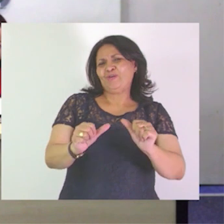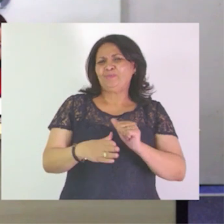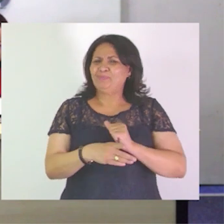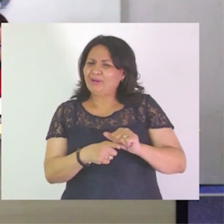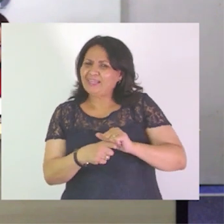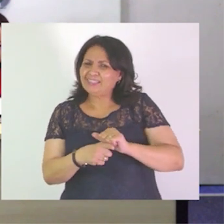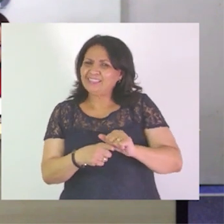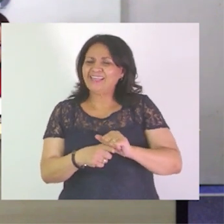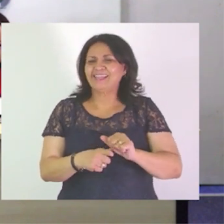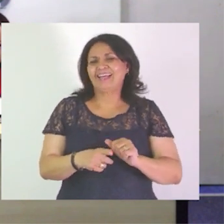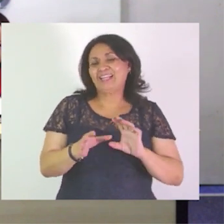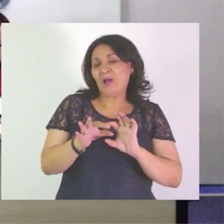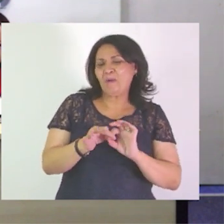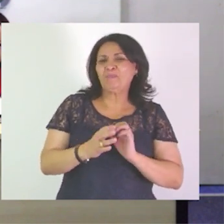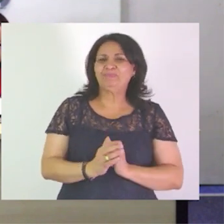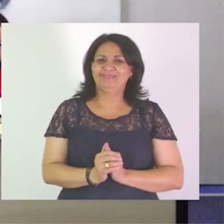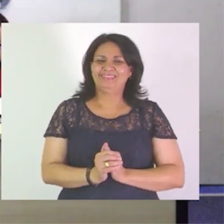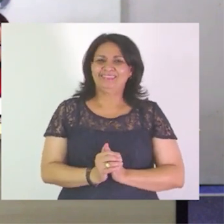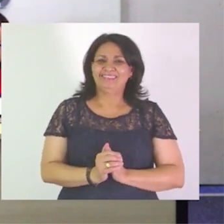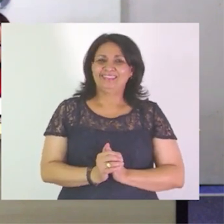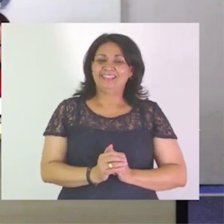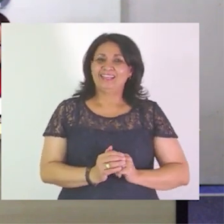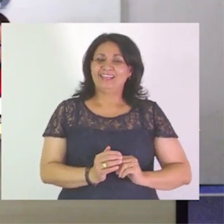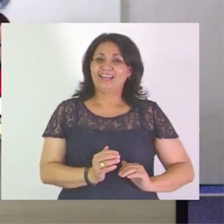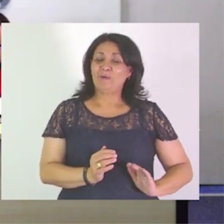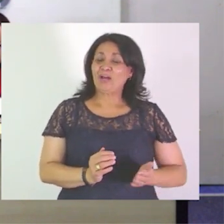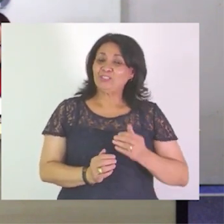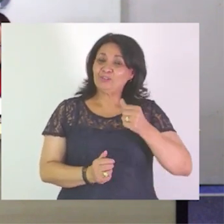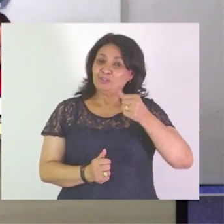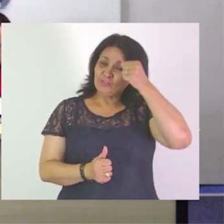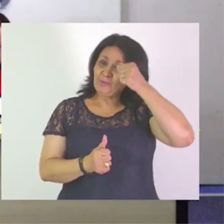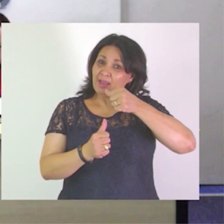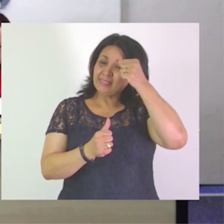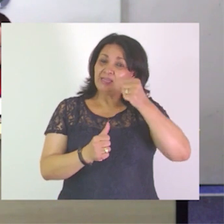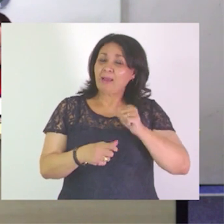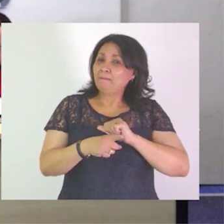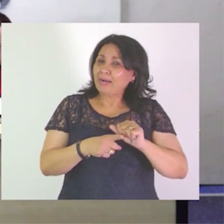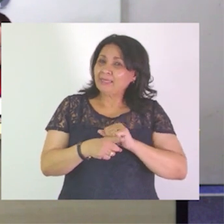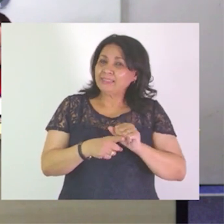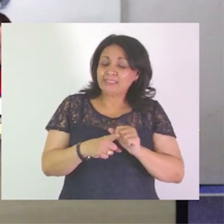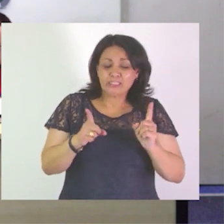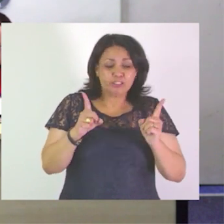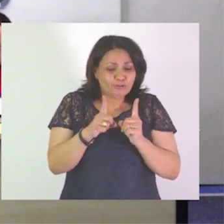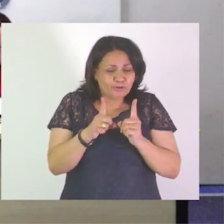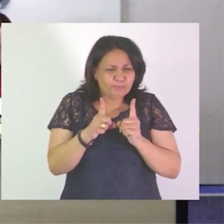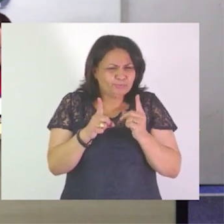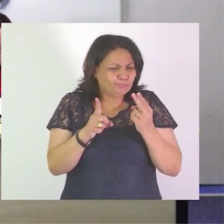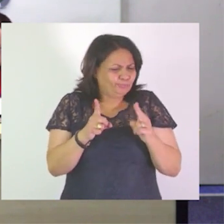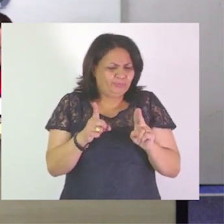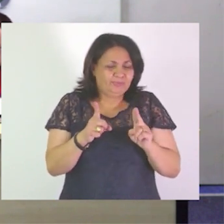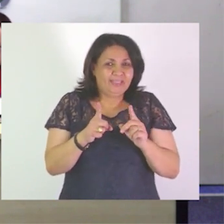Continue practicing at home as well. And I want to remind you to practice good social distancing